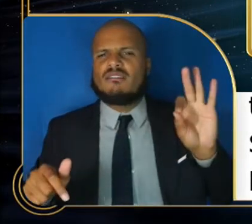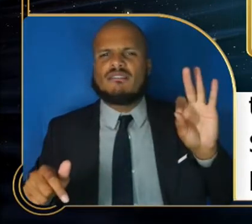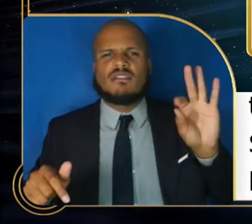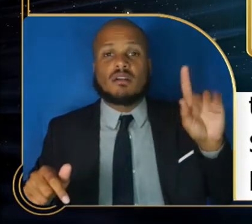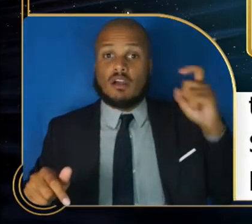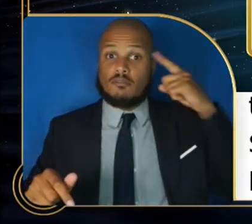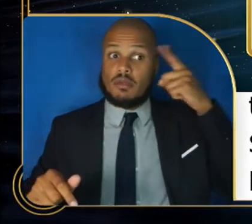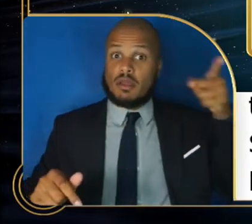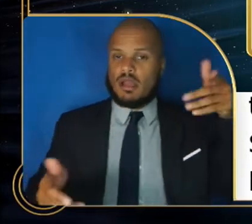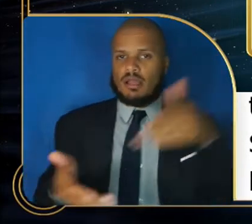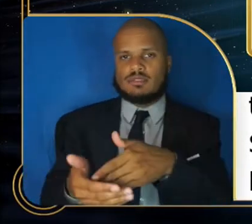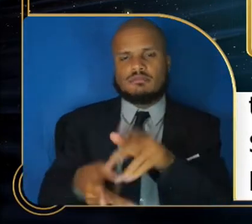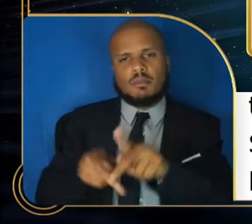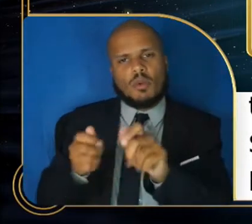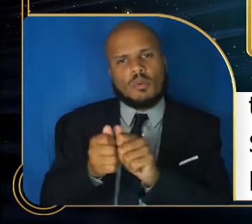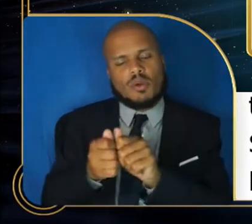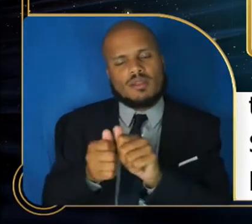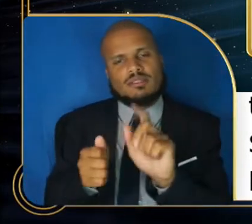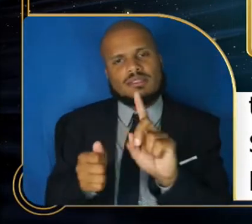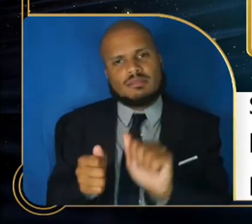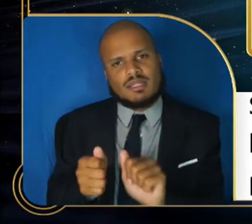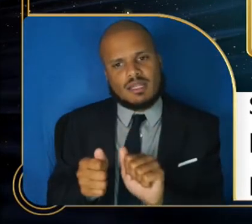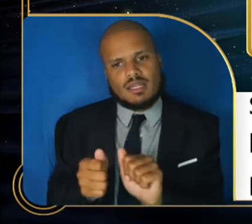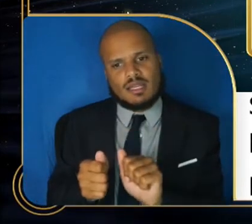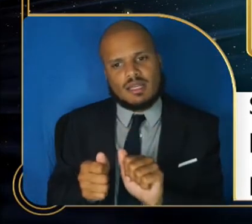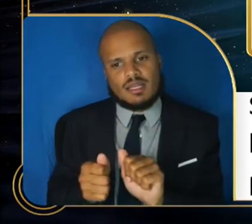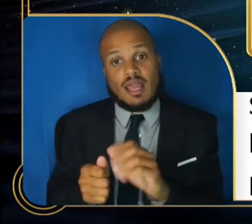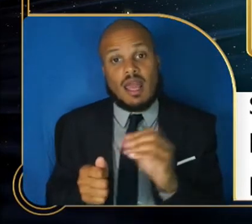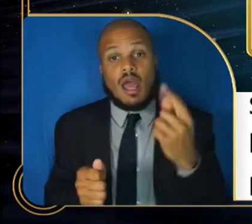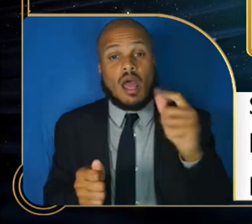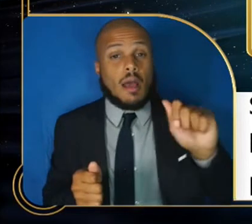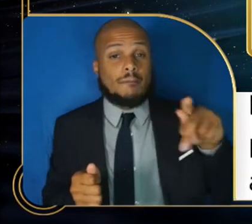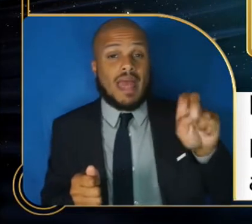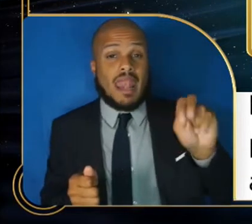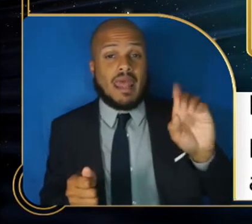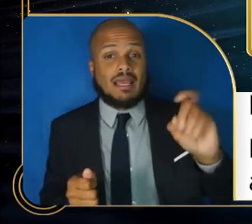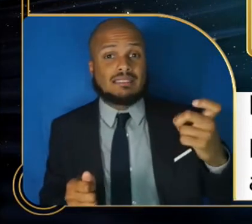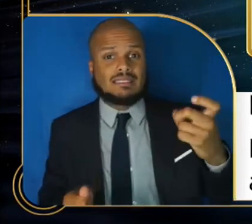with disabilities and ended up with an appendix that was like that thick.